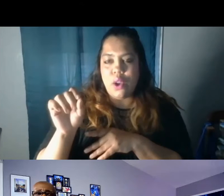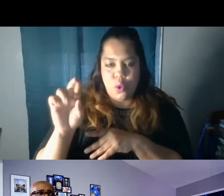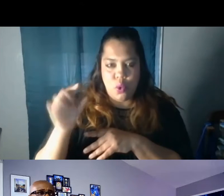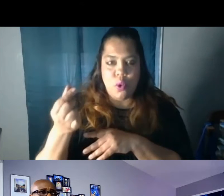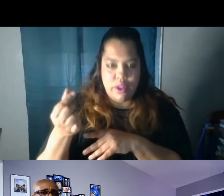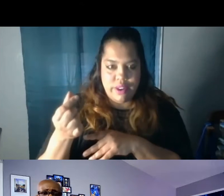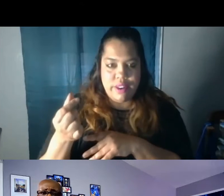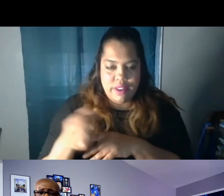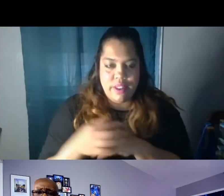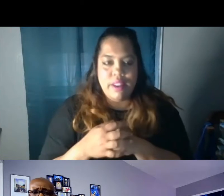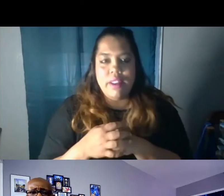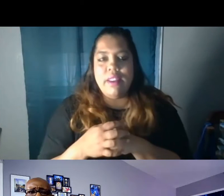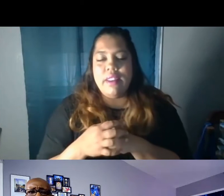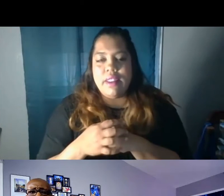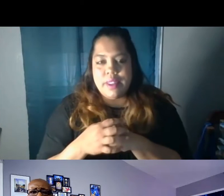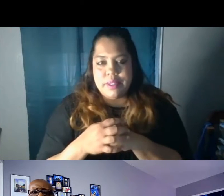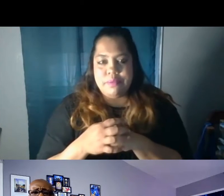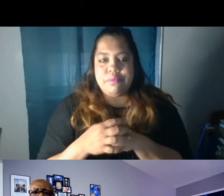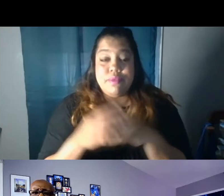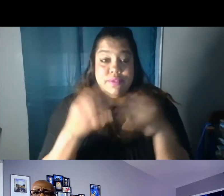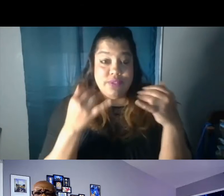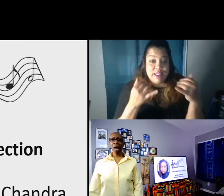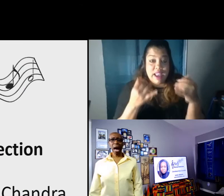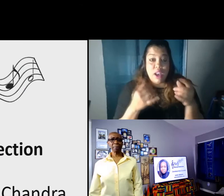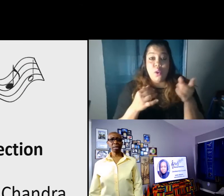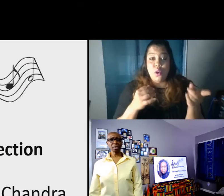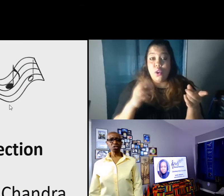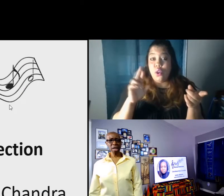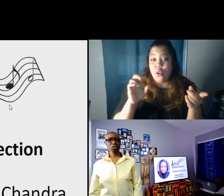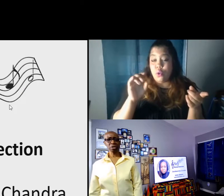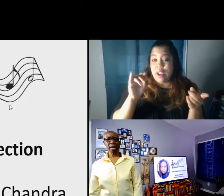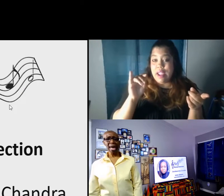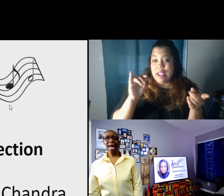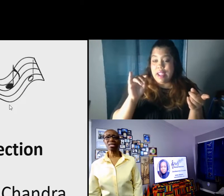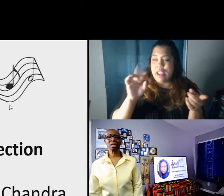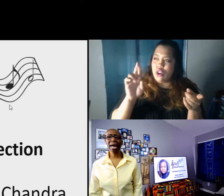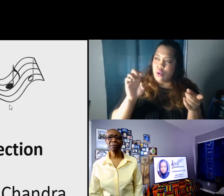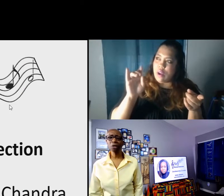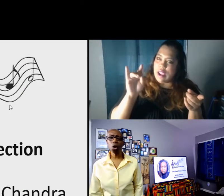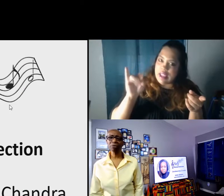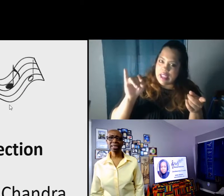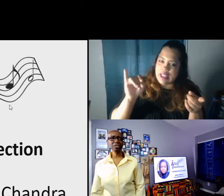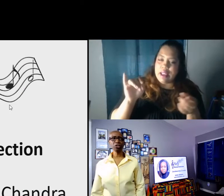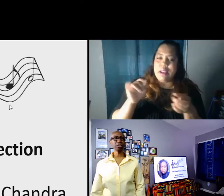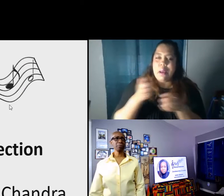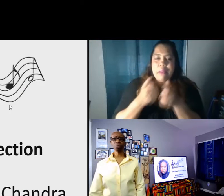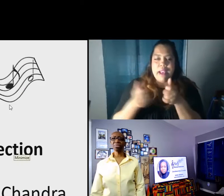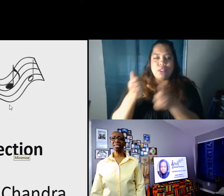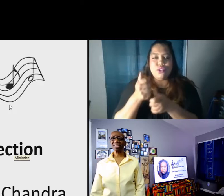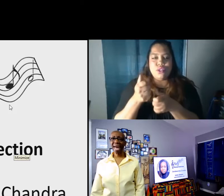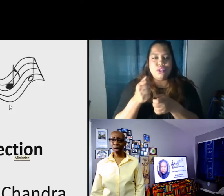sound healer Sanahara Ama Chandra has a lifelong